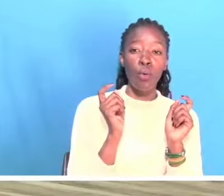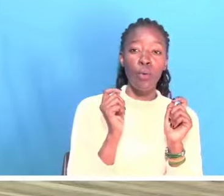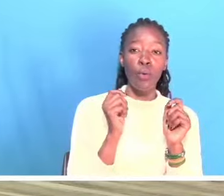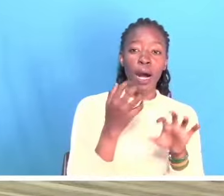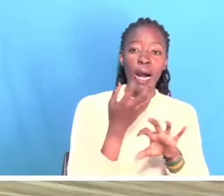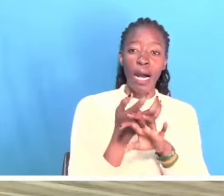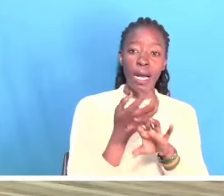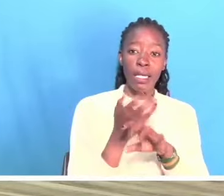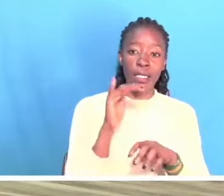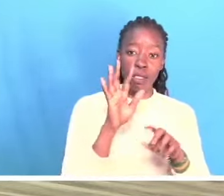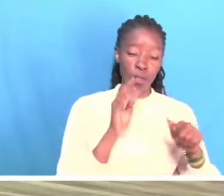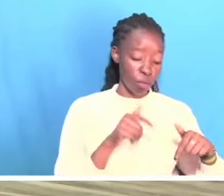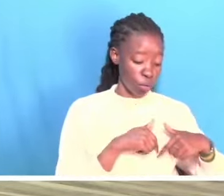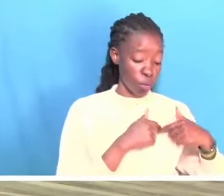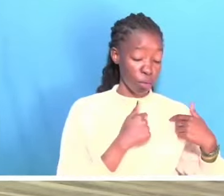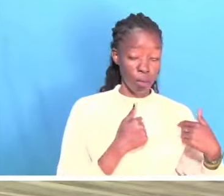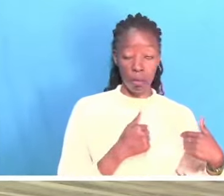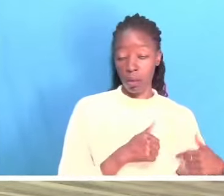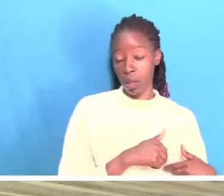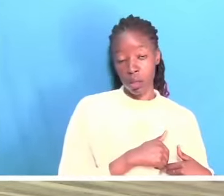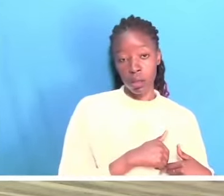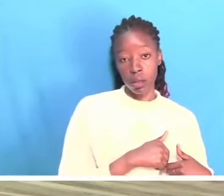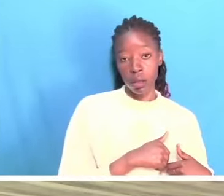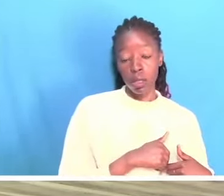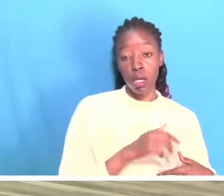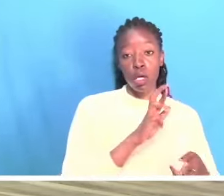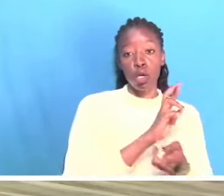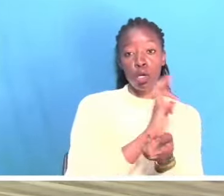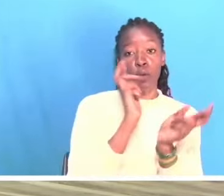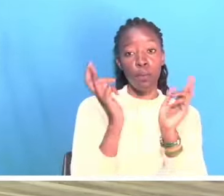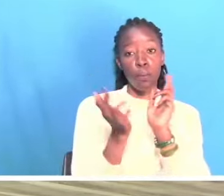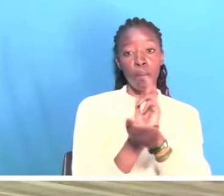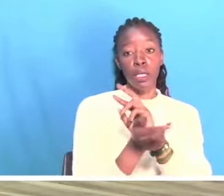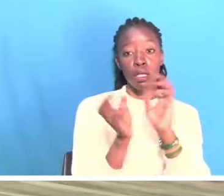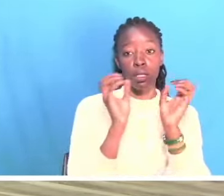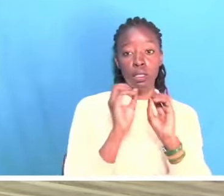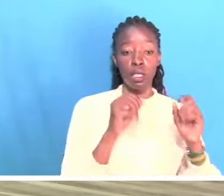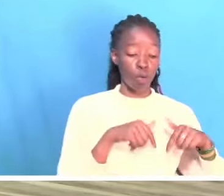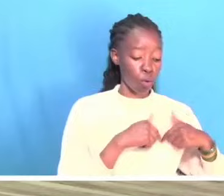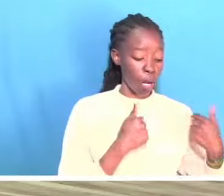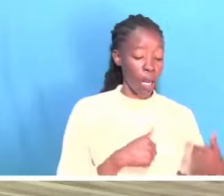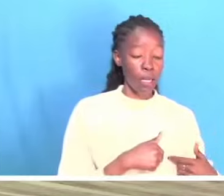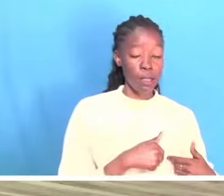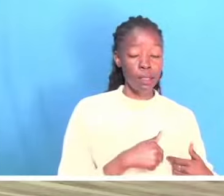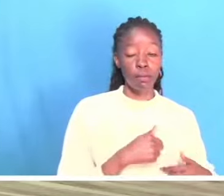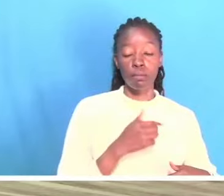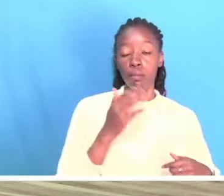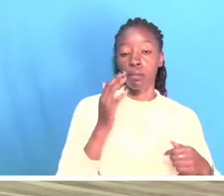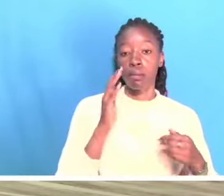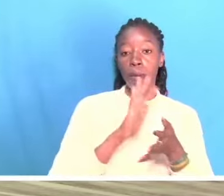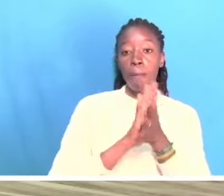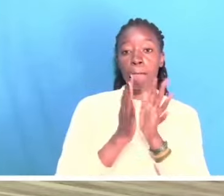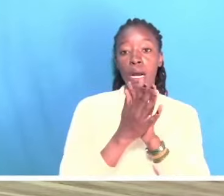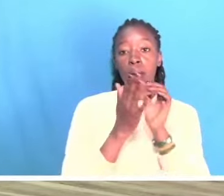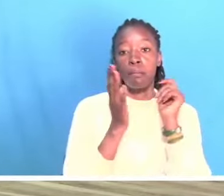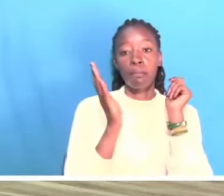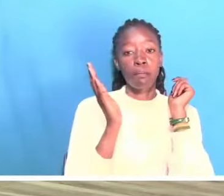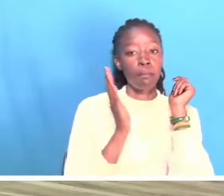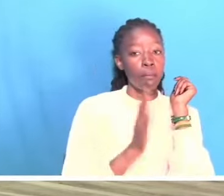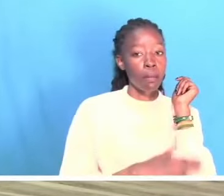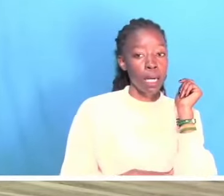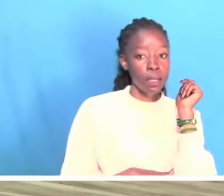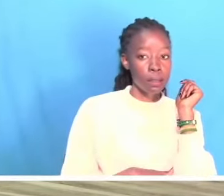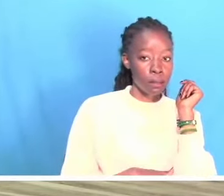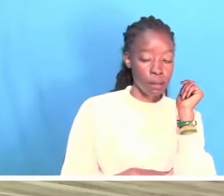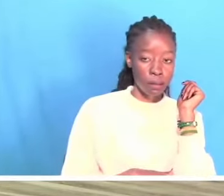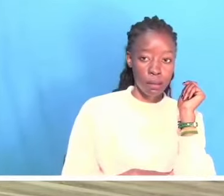arrogance and your unrepentant heart only becomes worse if you don't take advantage of these